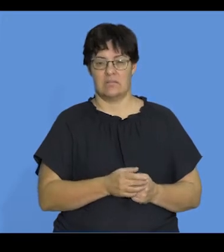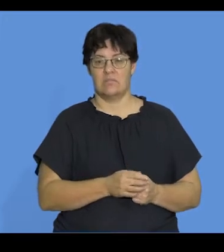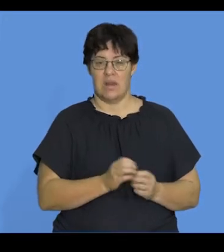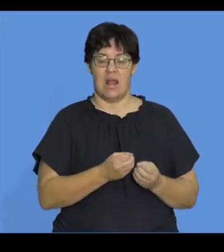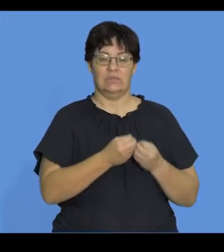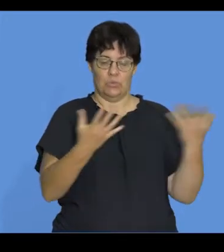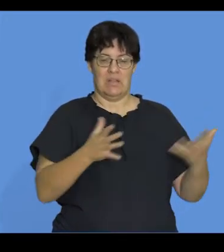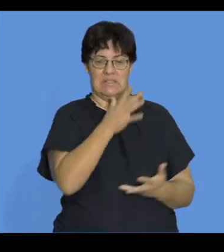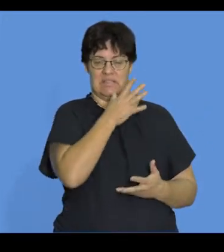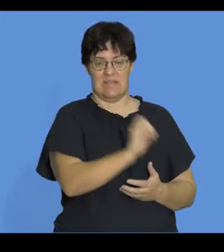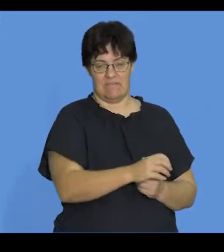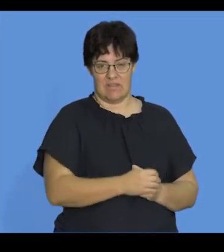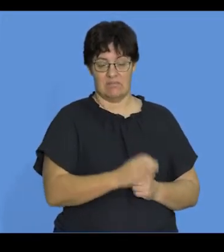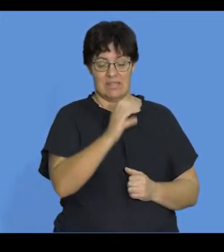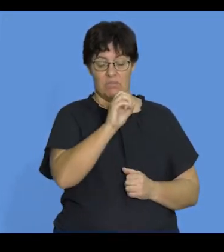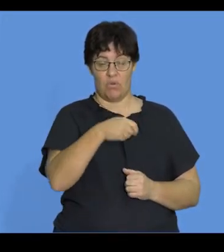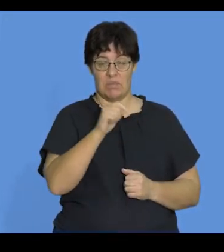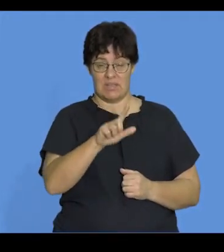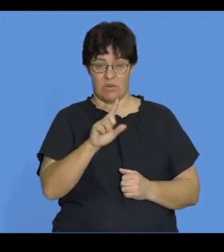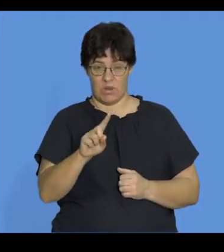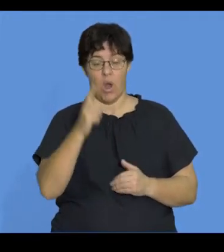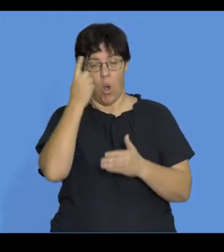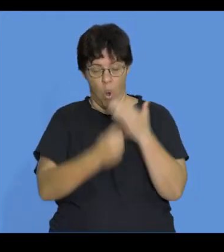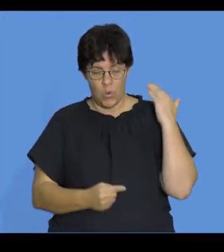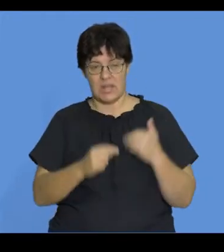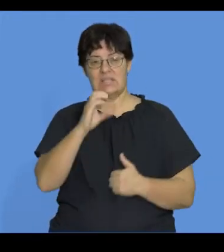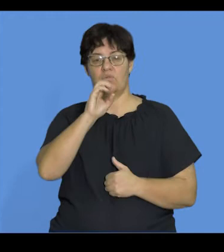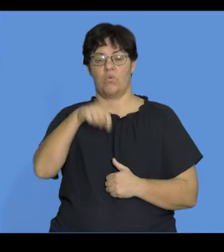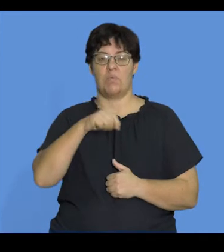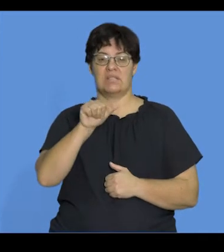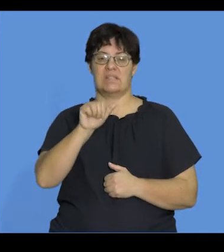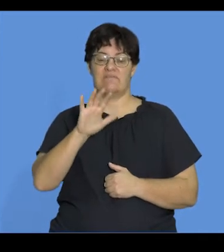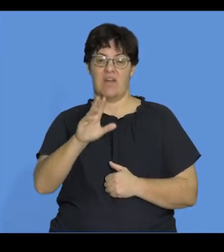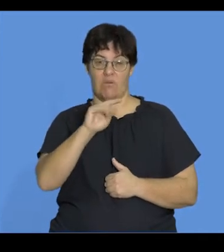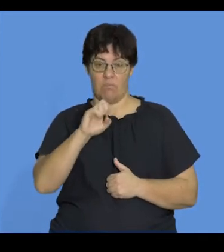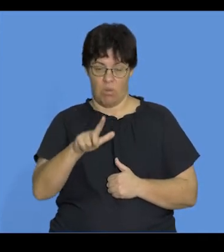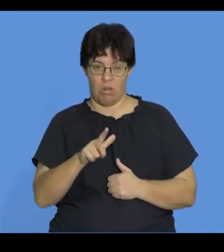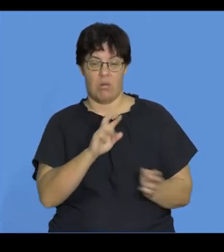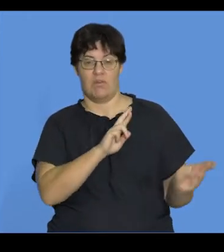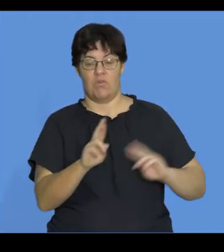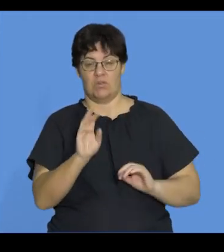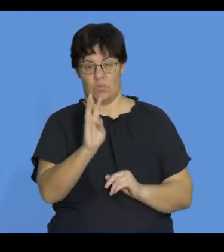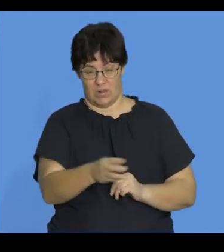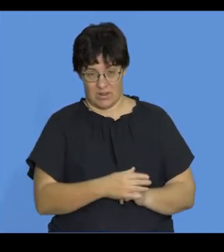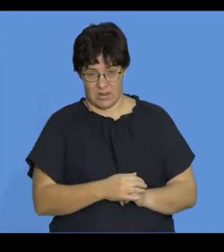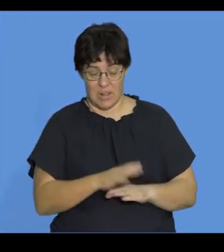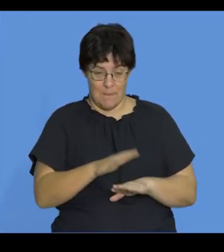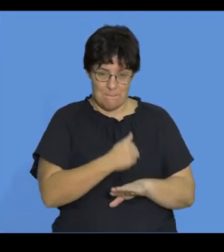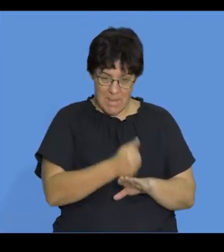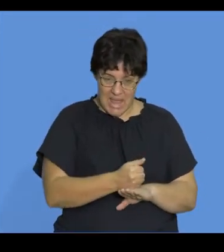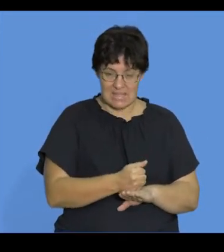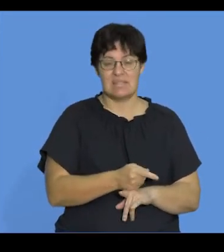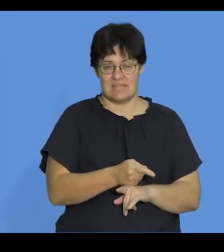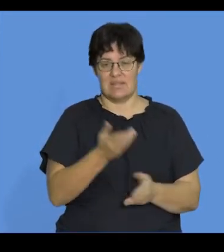in excess because of the 0.71, only 0.65 moles of iron will react based on